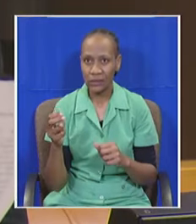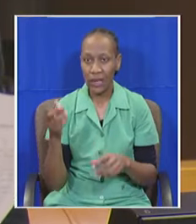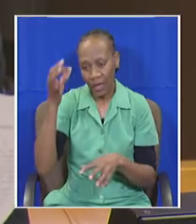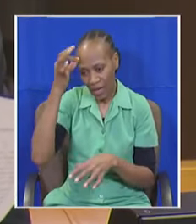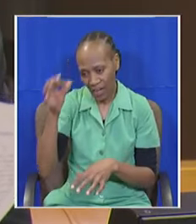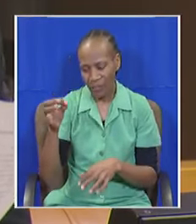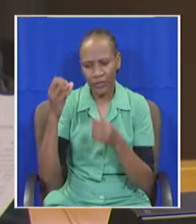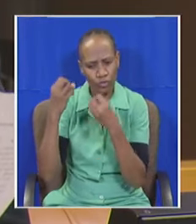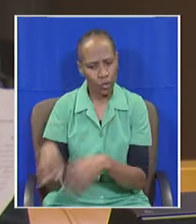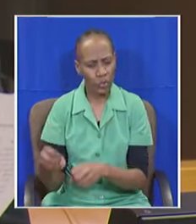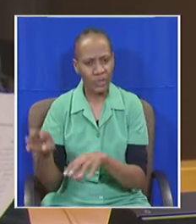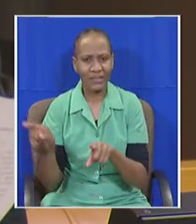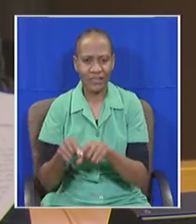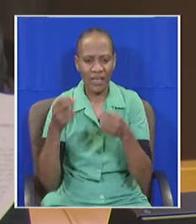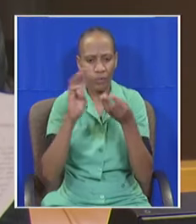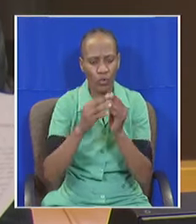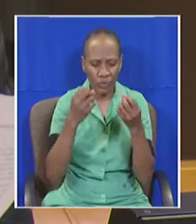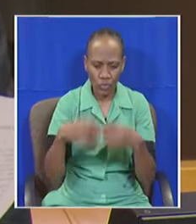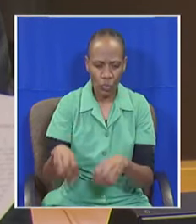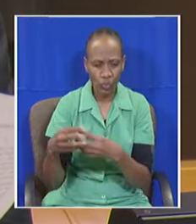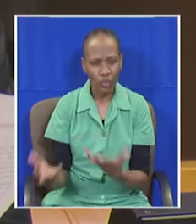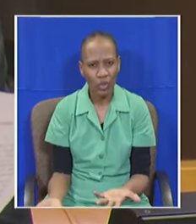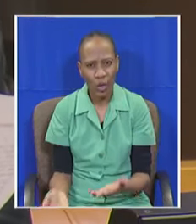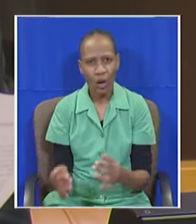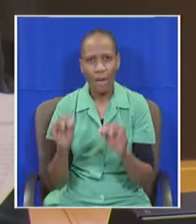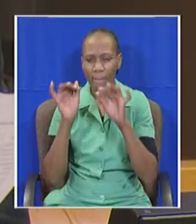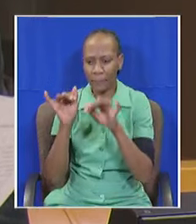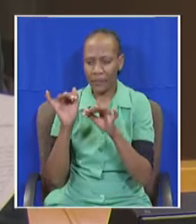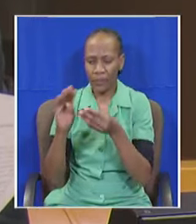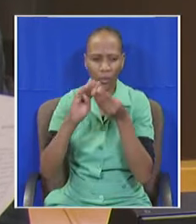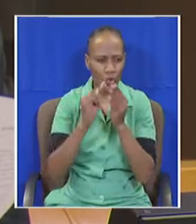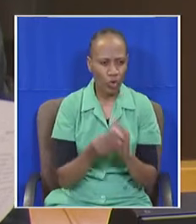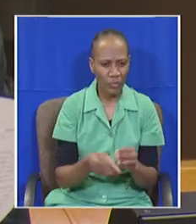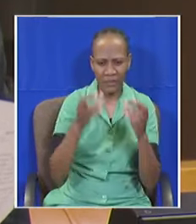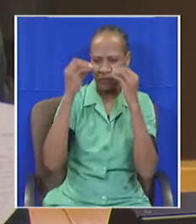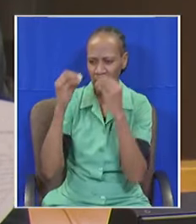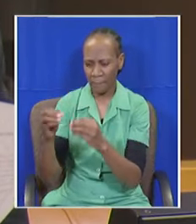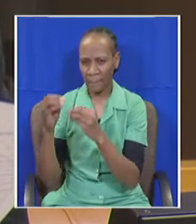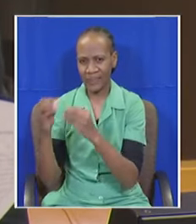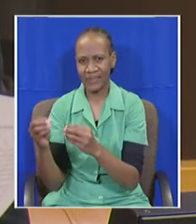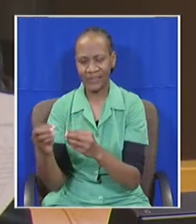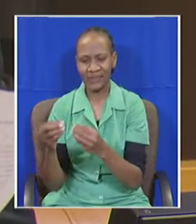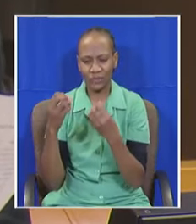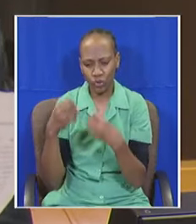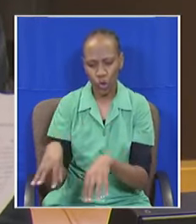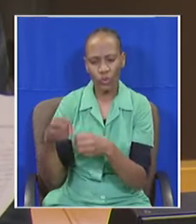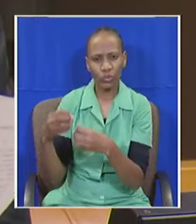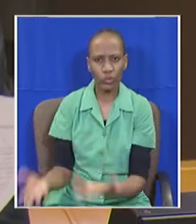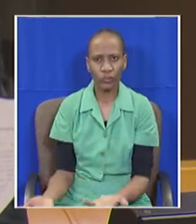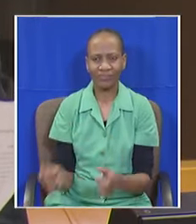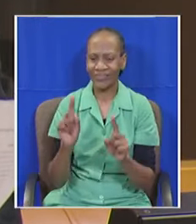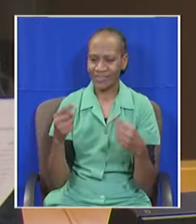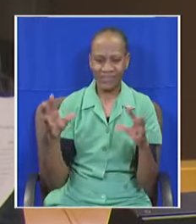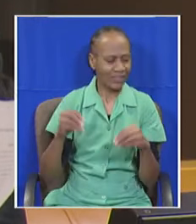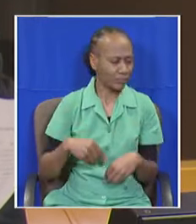and society. It strips a residential area and a business area of dignity. It is incorrect